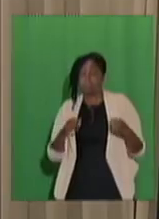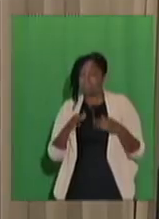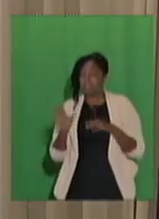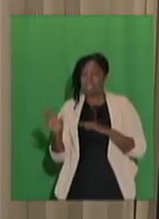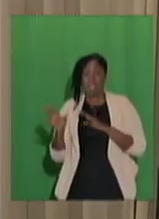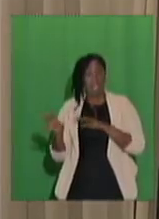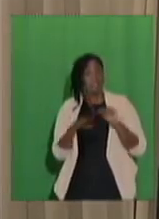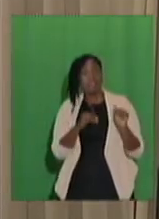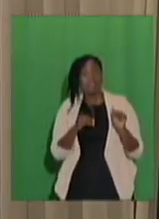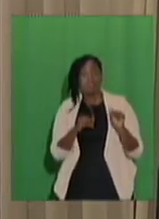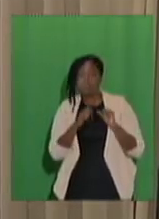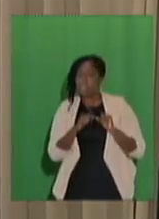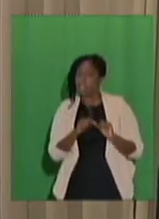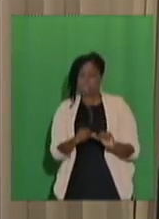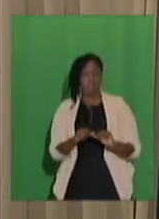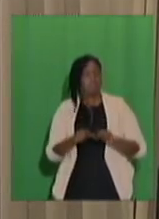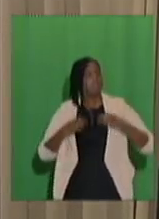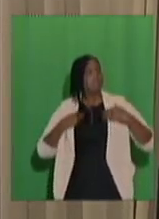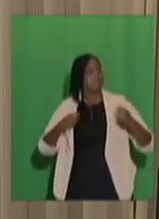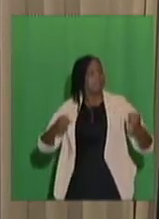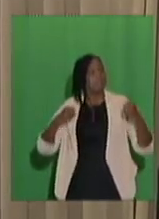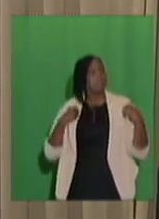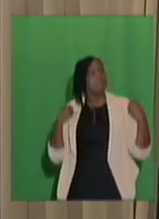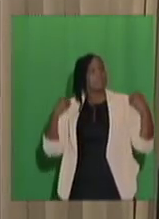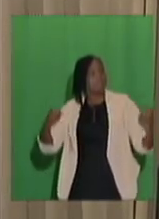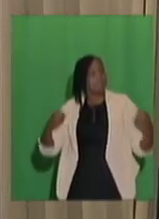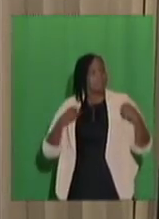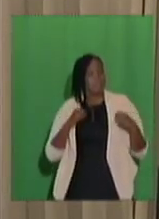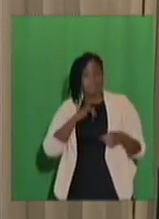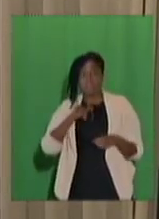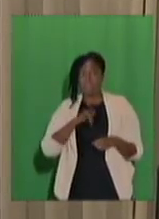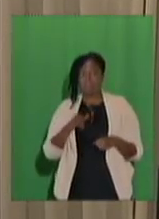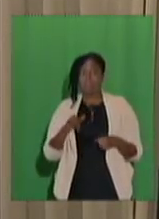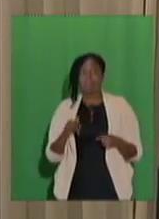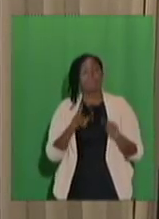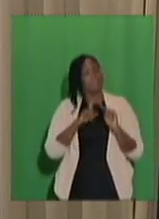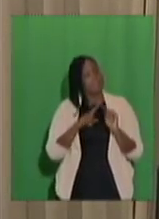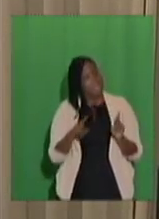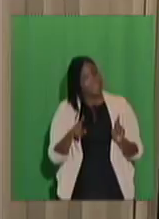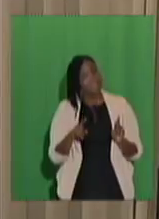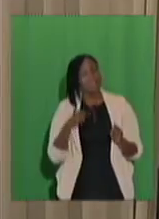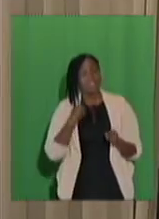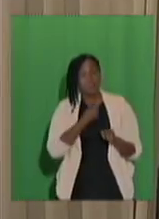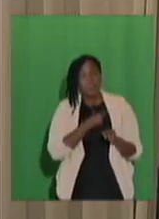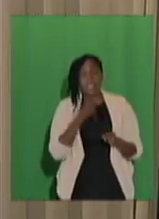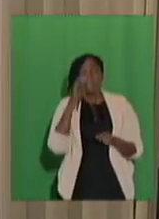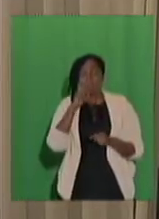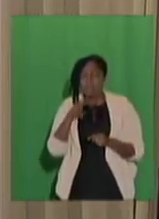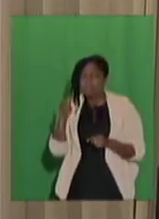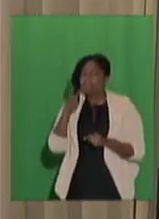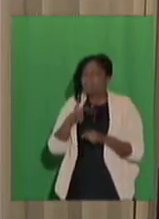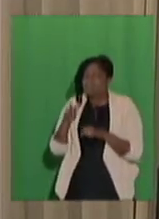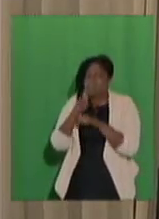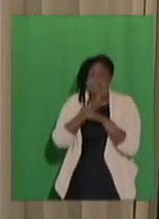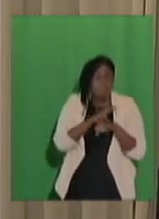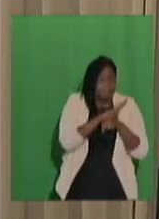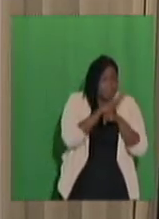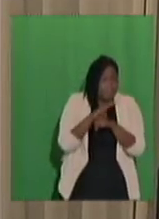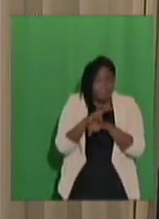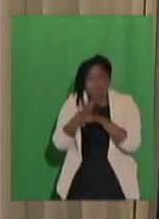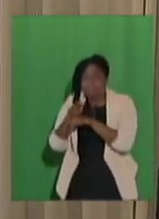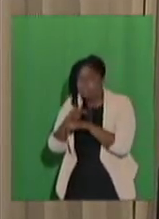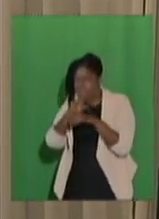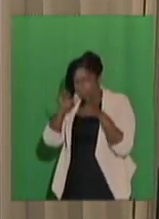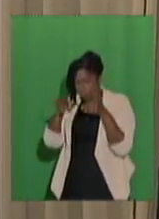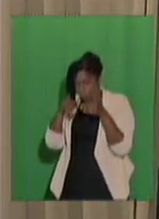is just doing nursing care, which will ensure that we're looking at all the patients on a daily basis. We're still monitoring them, but they don't need